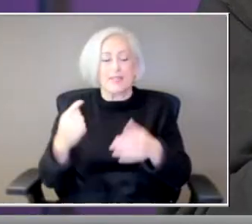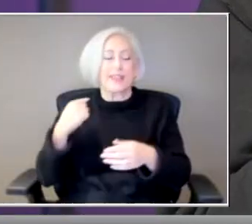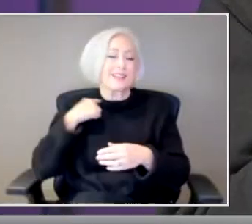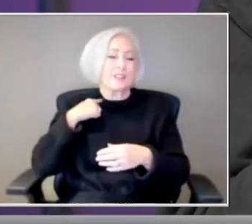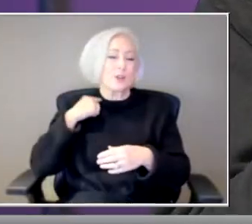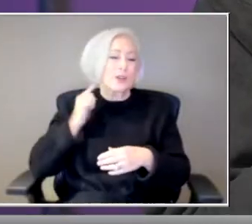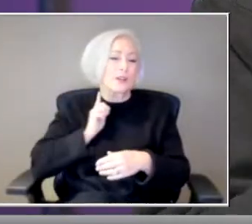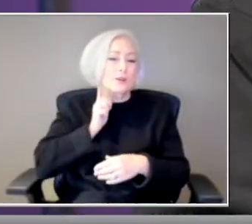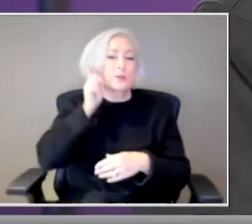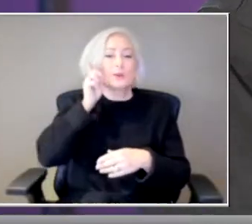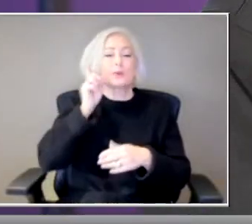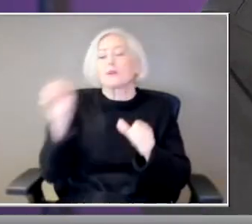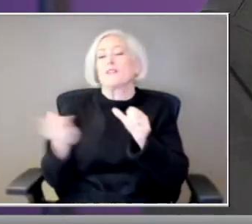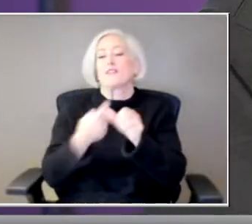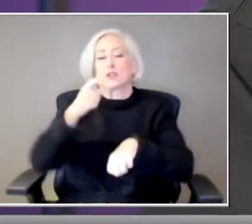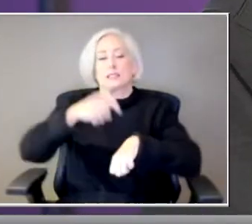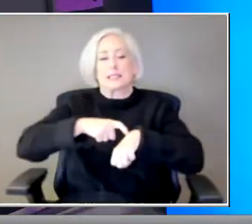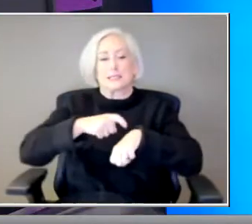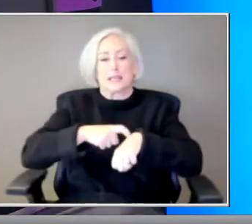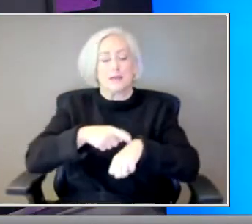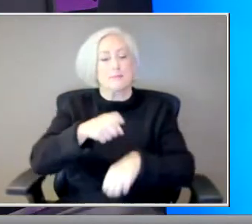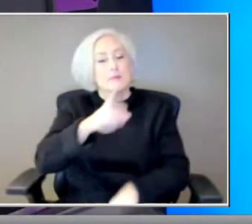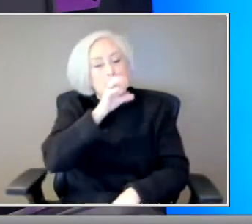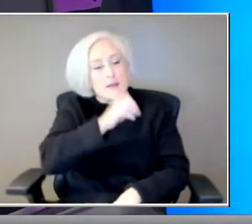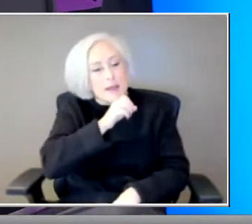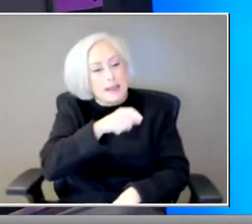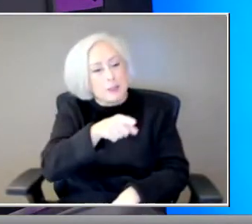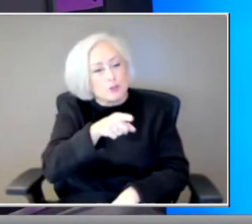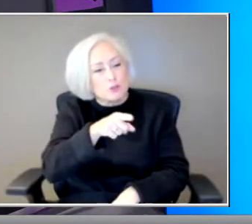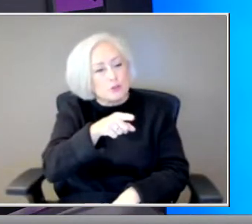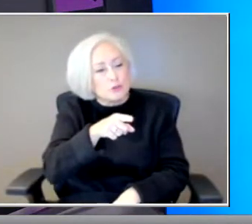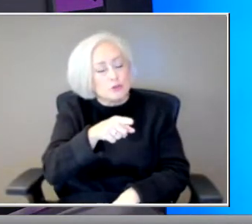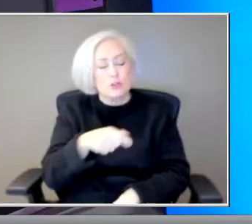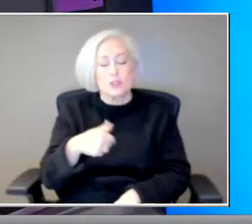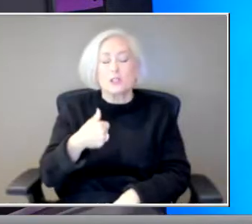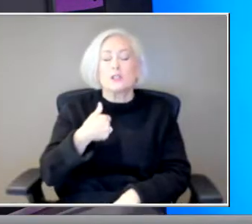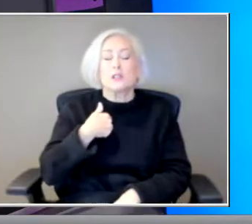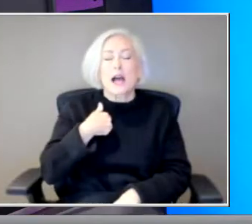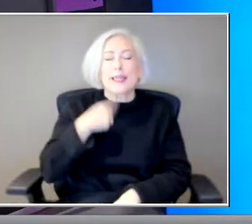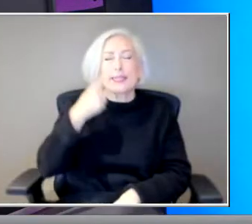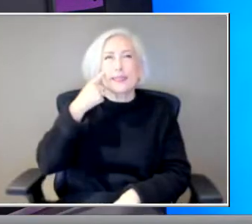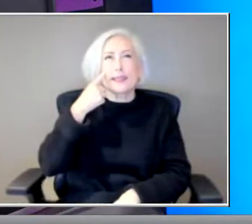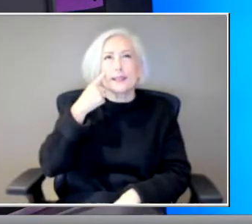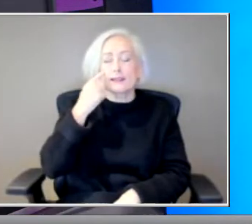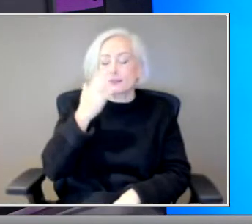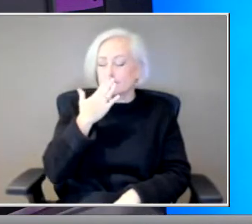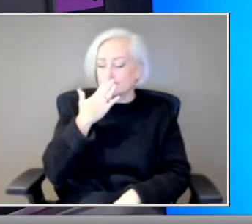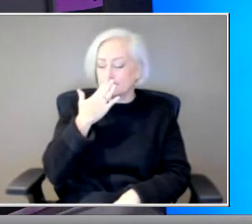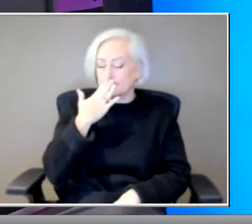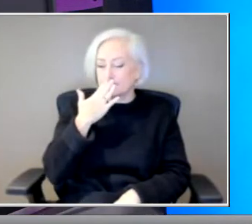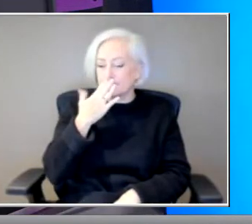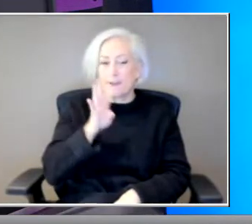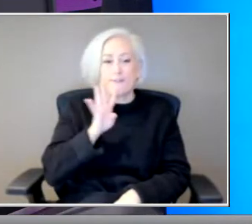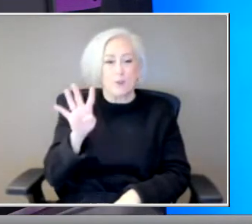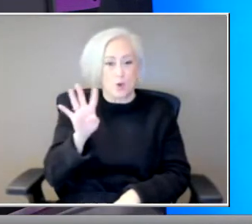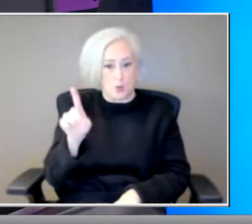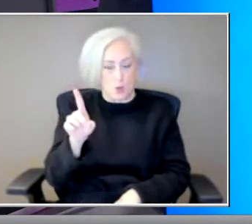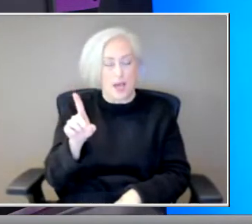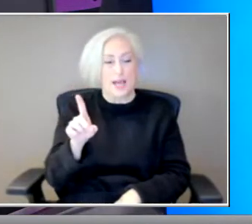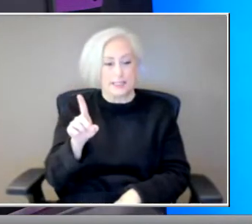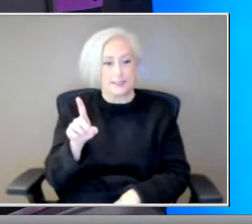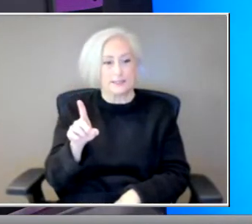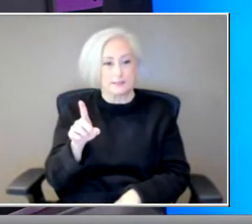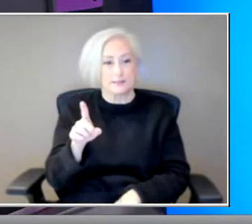for the first time. And how old were you when that happened? I was, let's see, 41. Okay, so 10 you had years after my